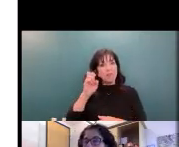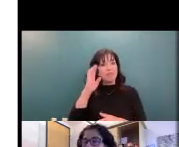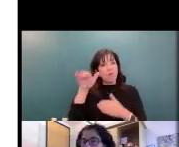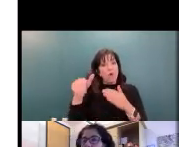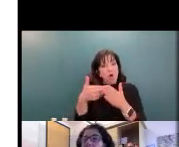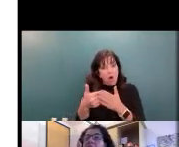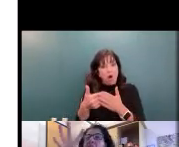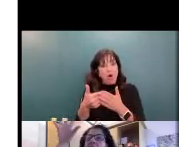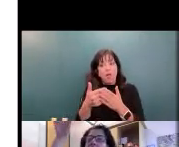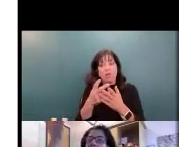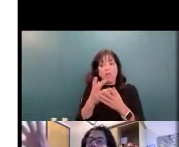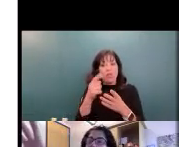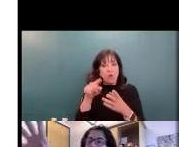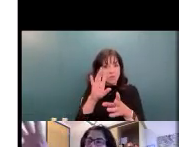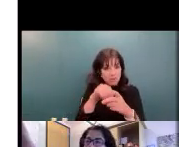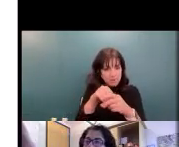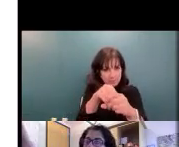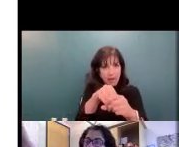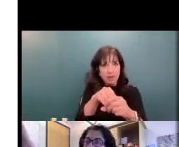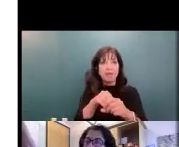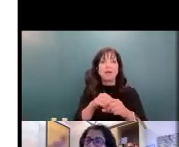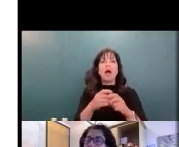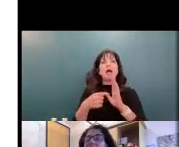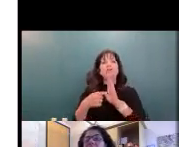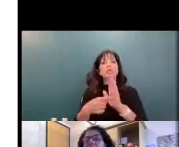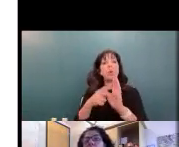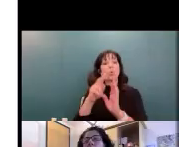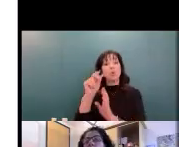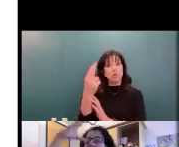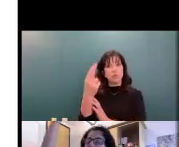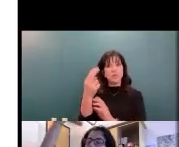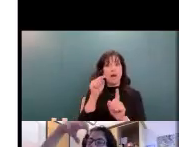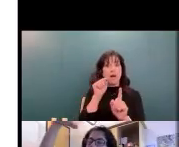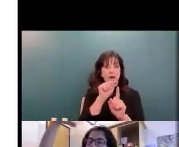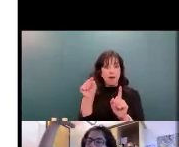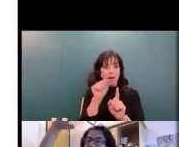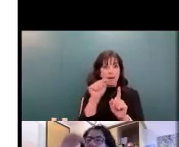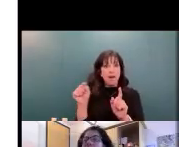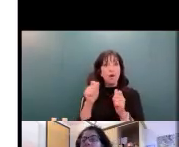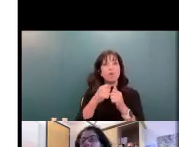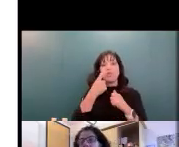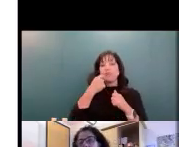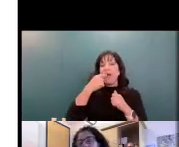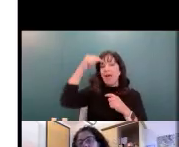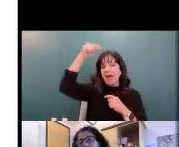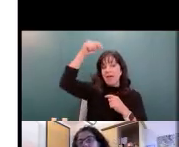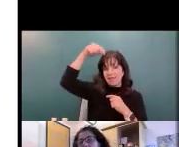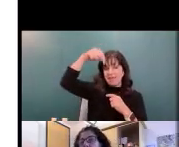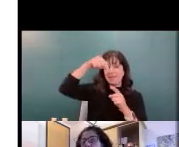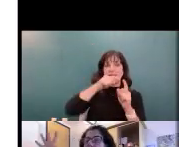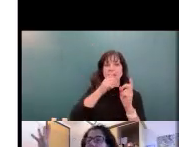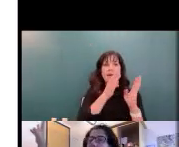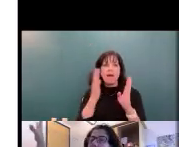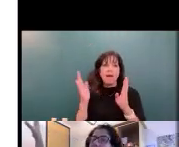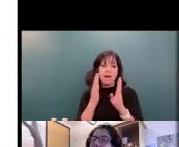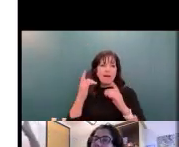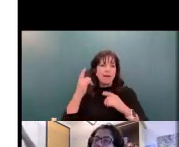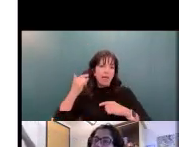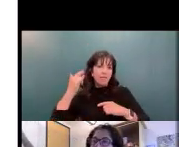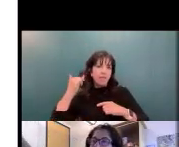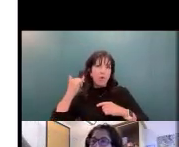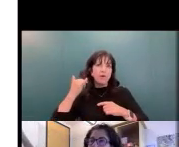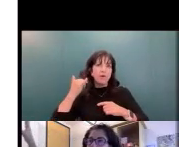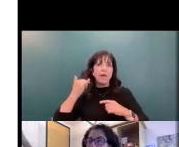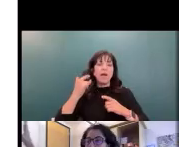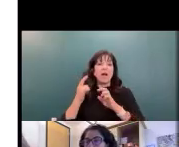ADDM network sites. I've highlighted where Utah is with the red arrow, and then you can see California is all the